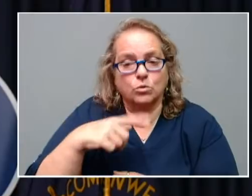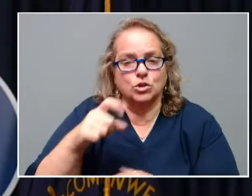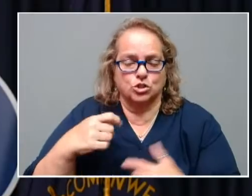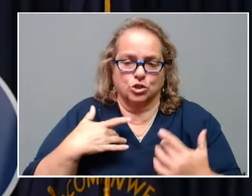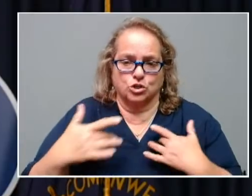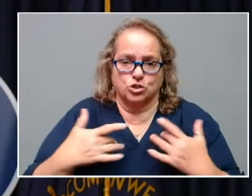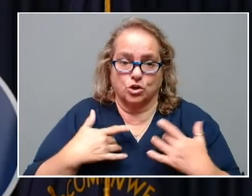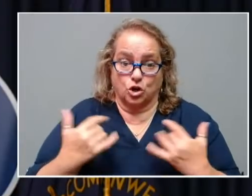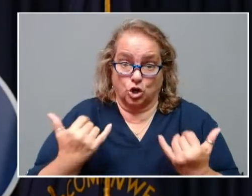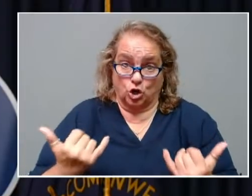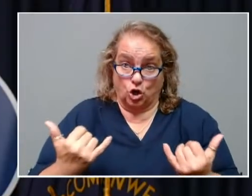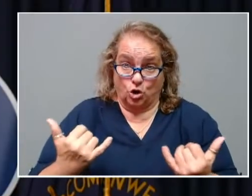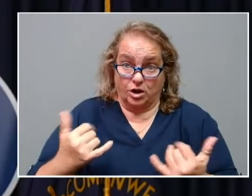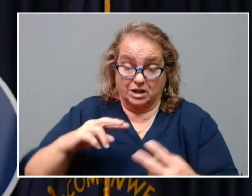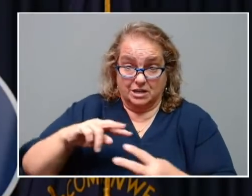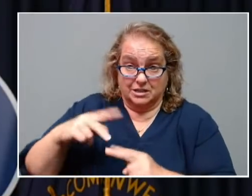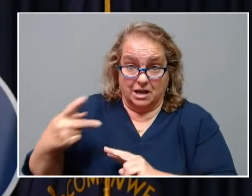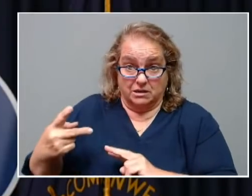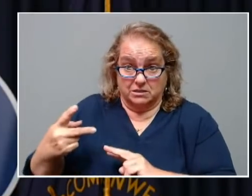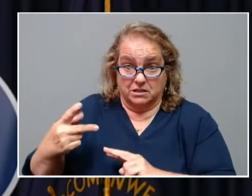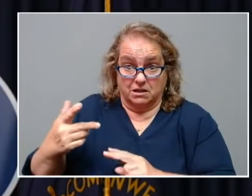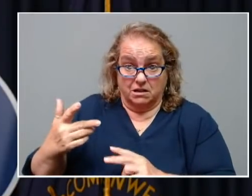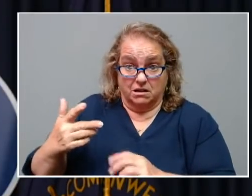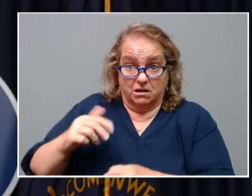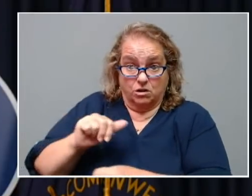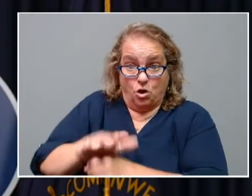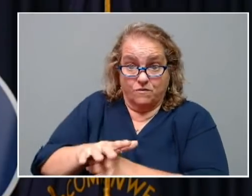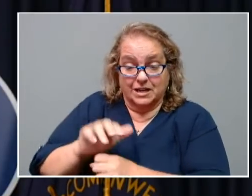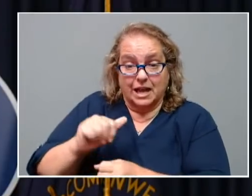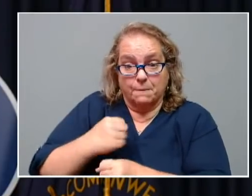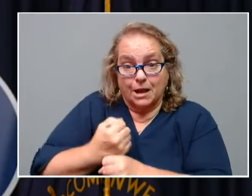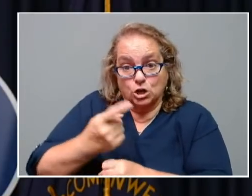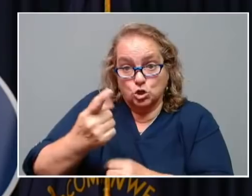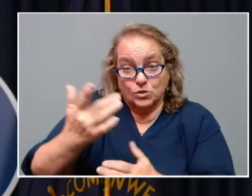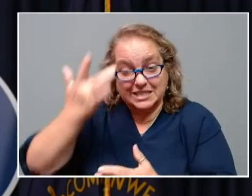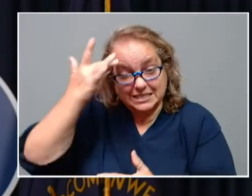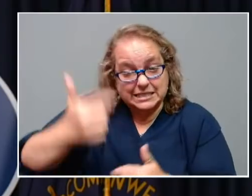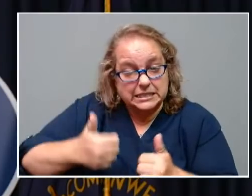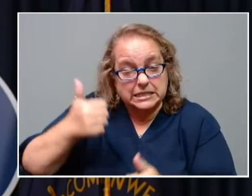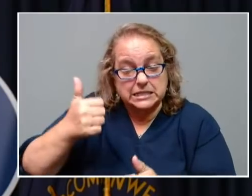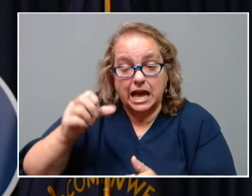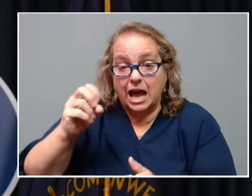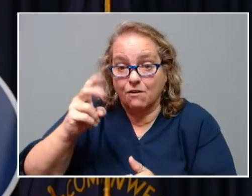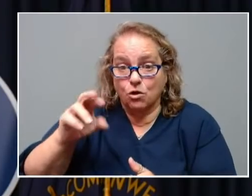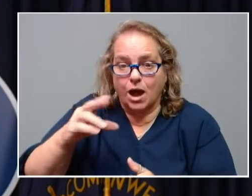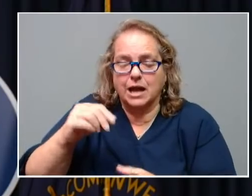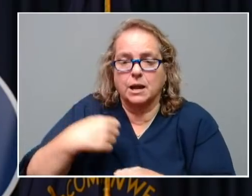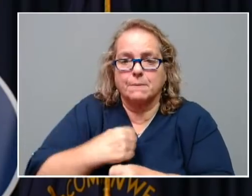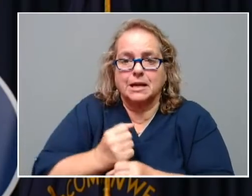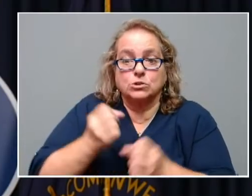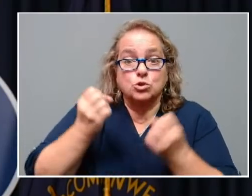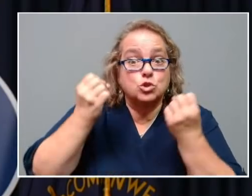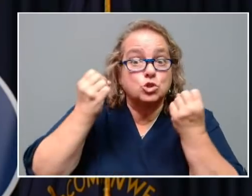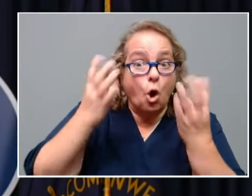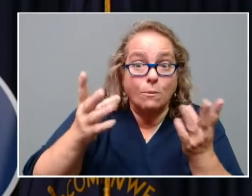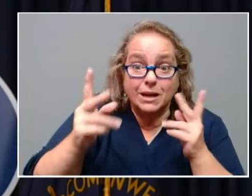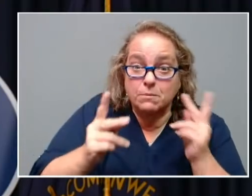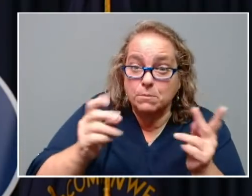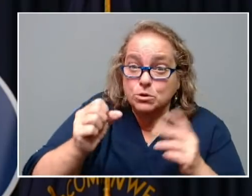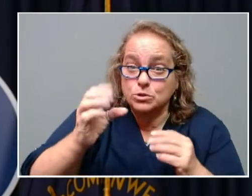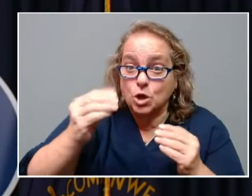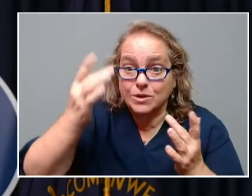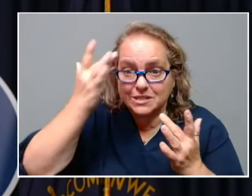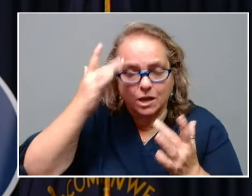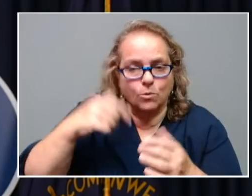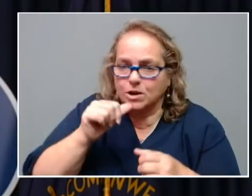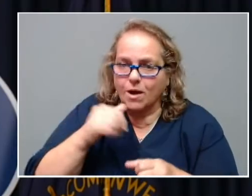make you the sickest you've ever been, but it's making so many people that sick that we're not going to have enough of the best treatment for it